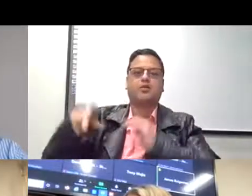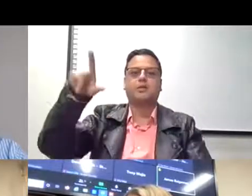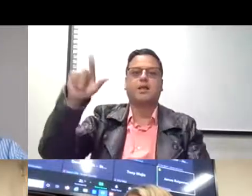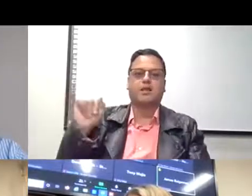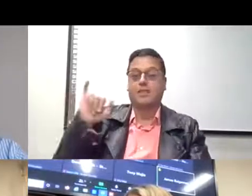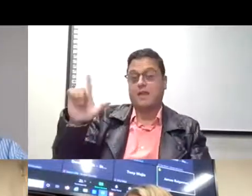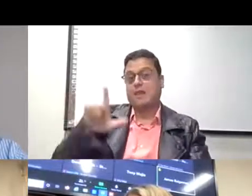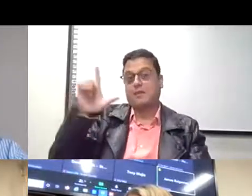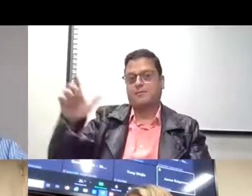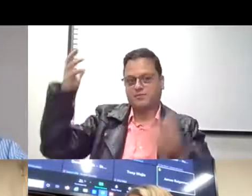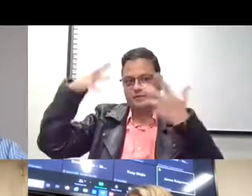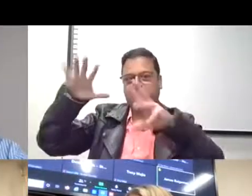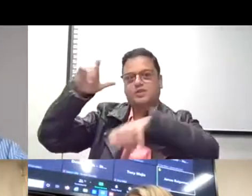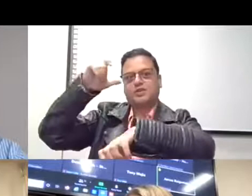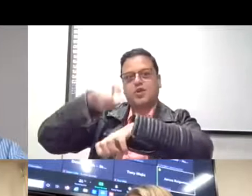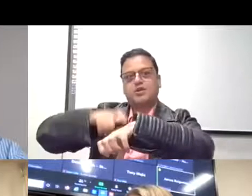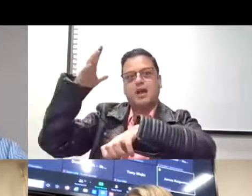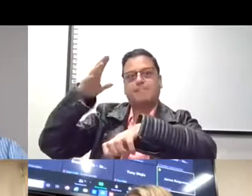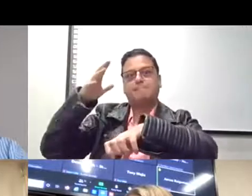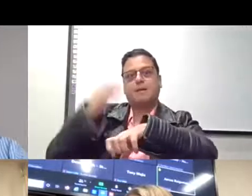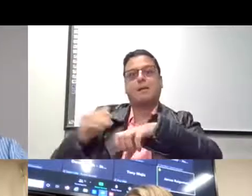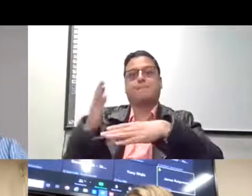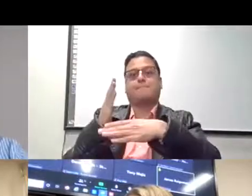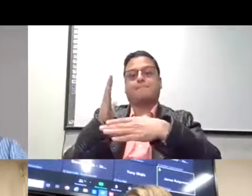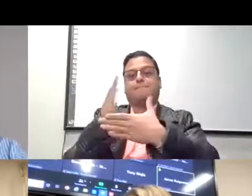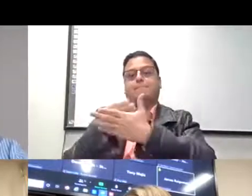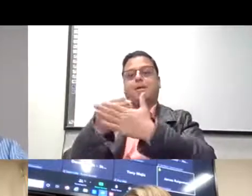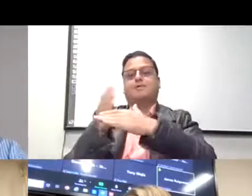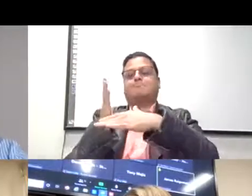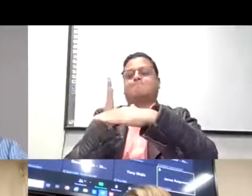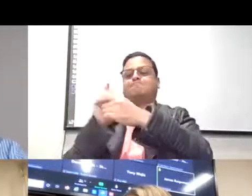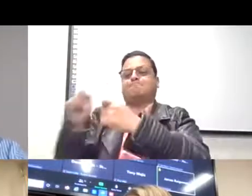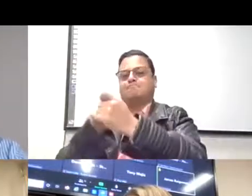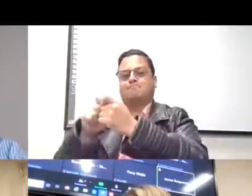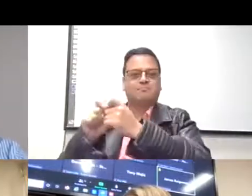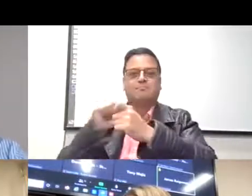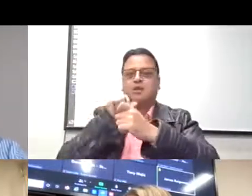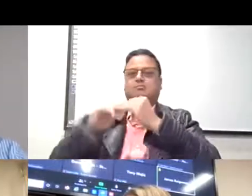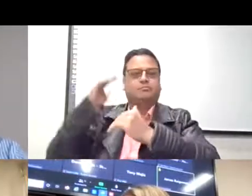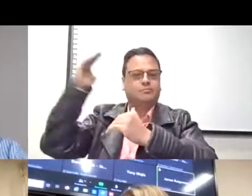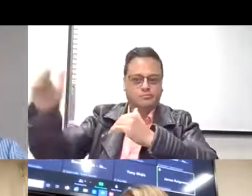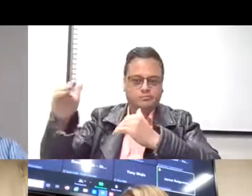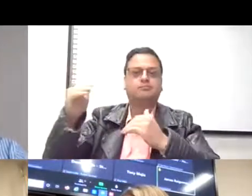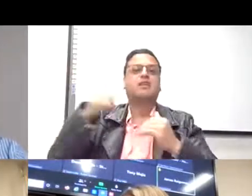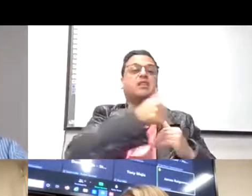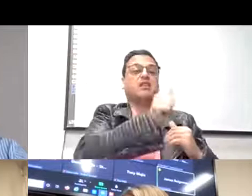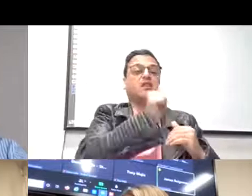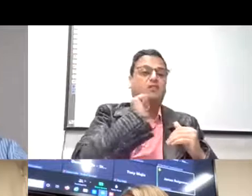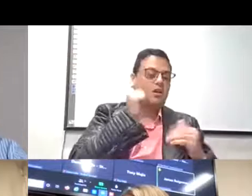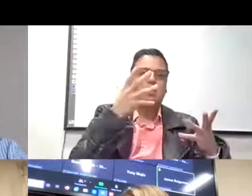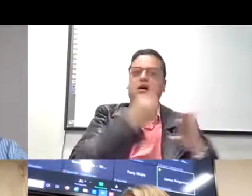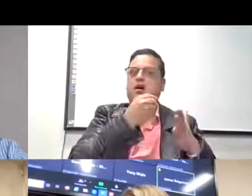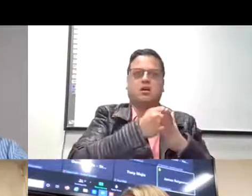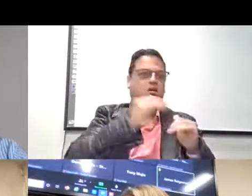was finished on time and on budget. The Palo Alto Library was millions of dollars in overrun